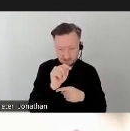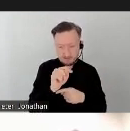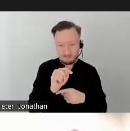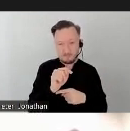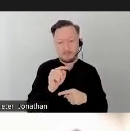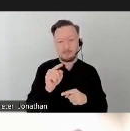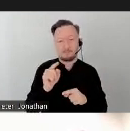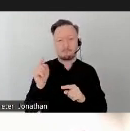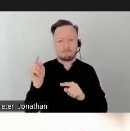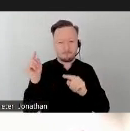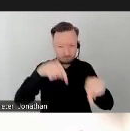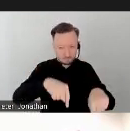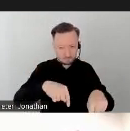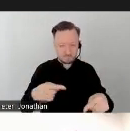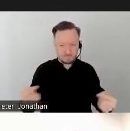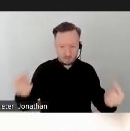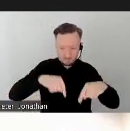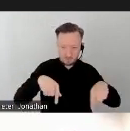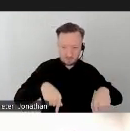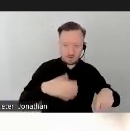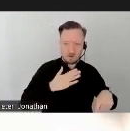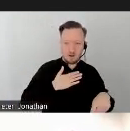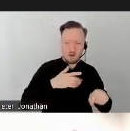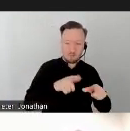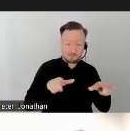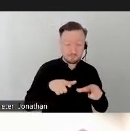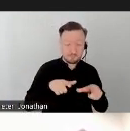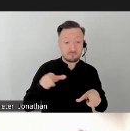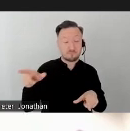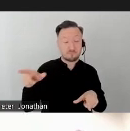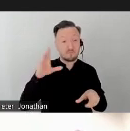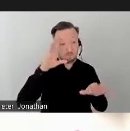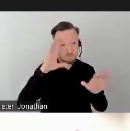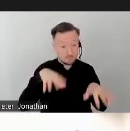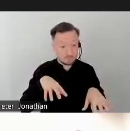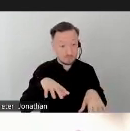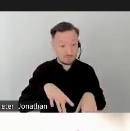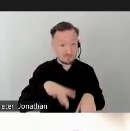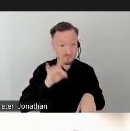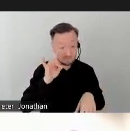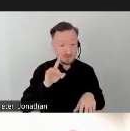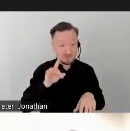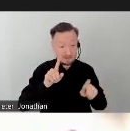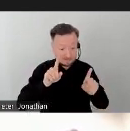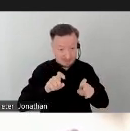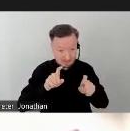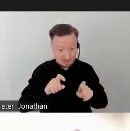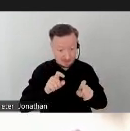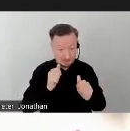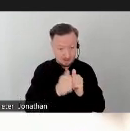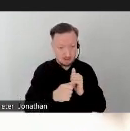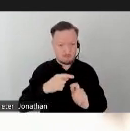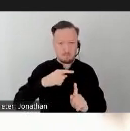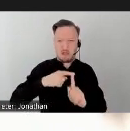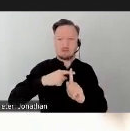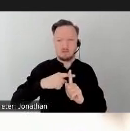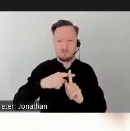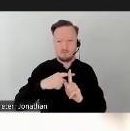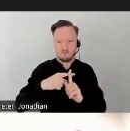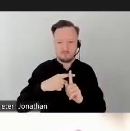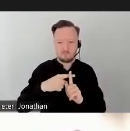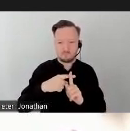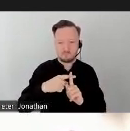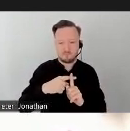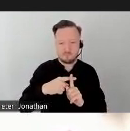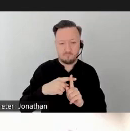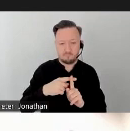our location, and he was shocked to find that when he took the test, he got a positive result. A positive